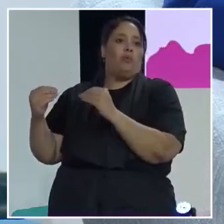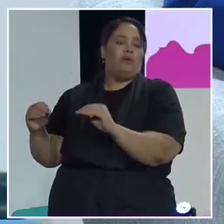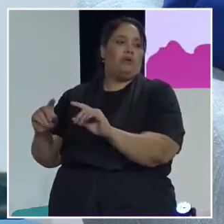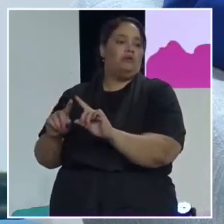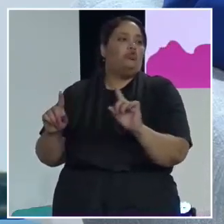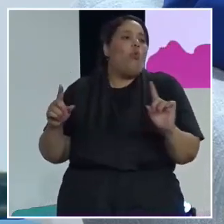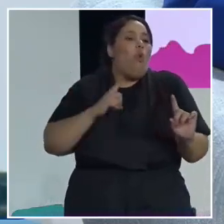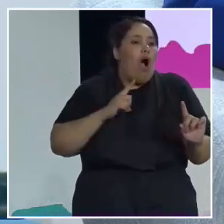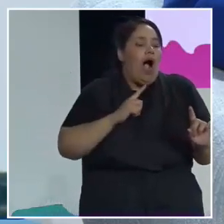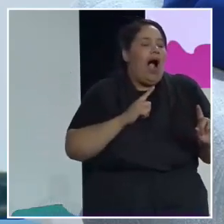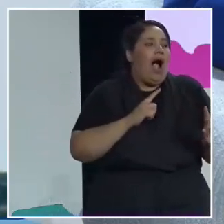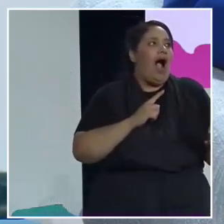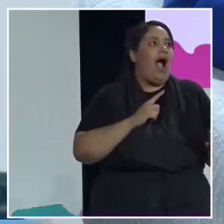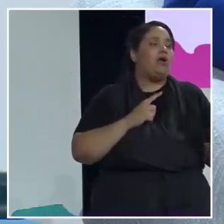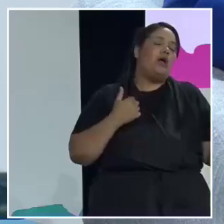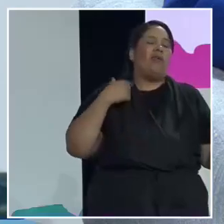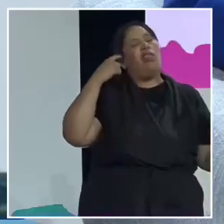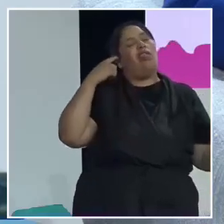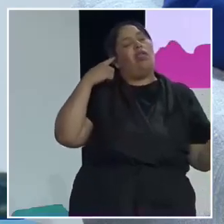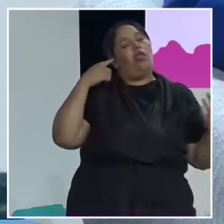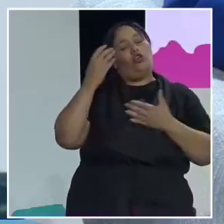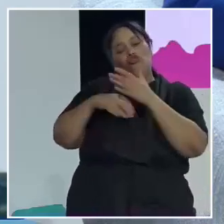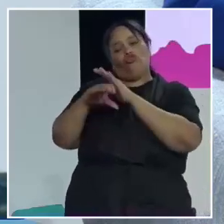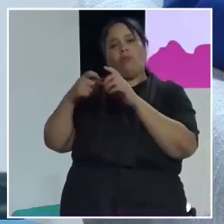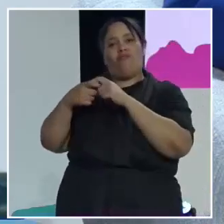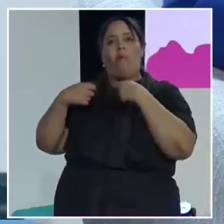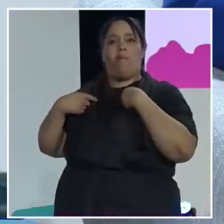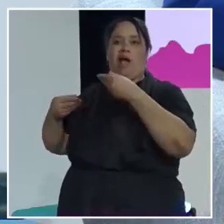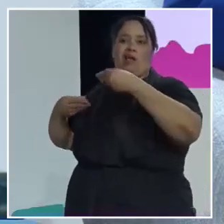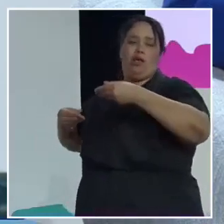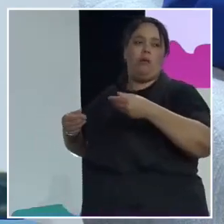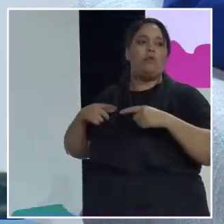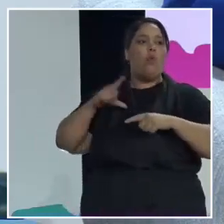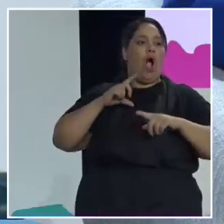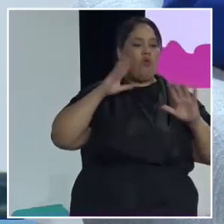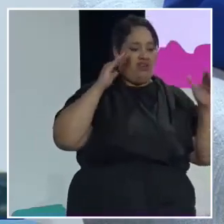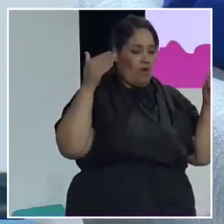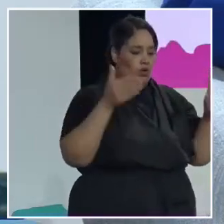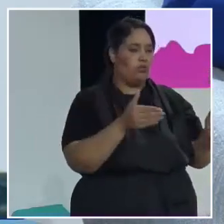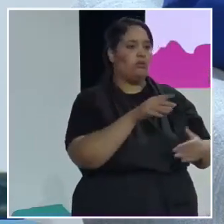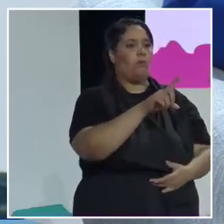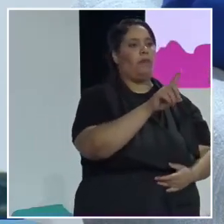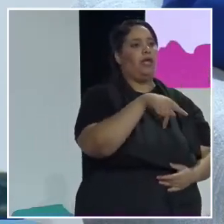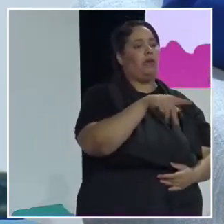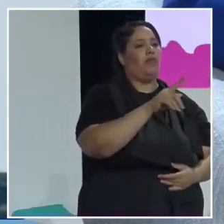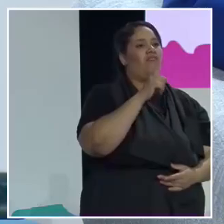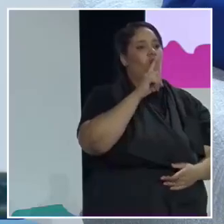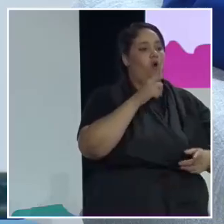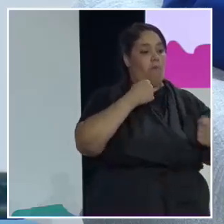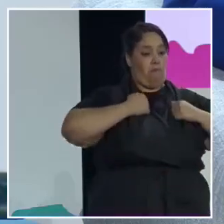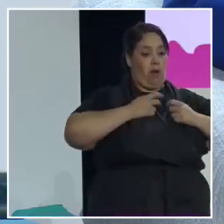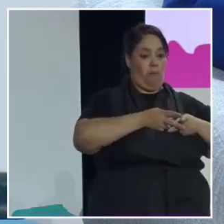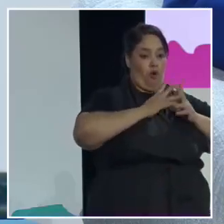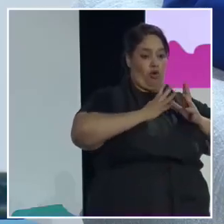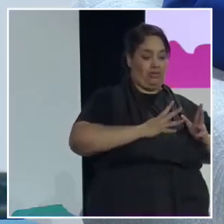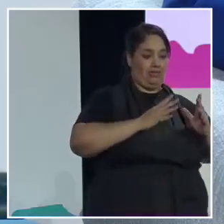made, bringing that up because it was a chapter of my doctorate. But, why are we focused on the PDBs from the borrower side? And